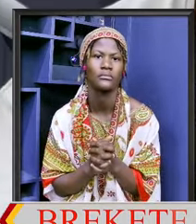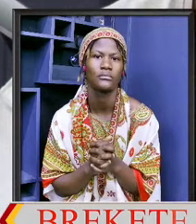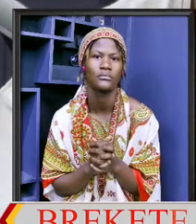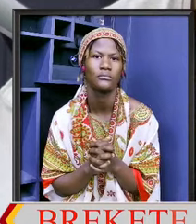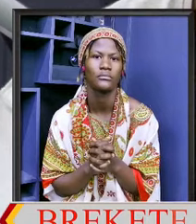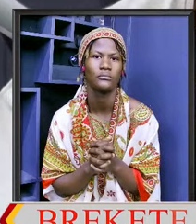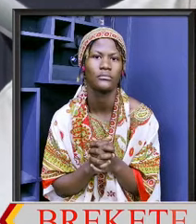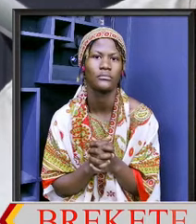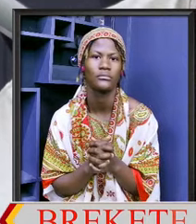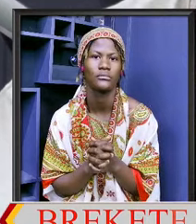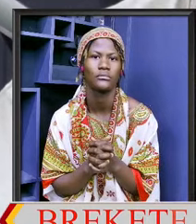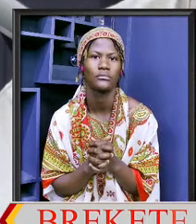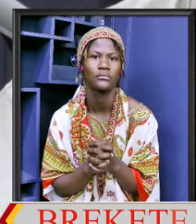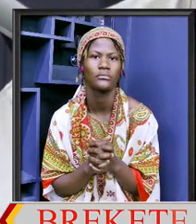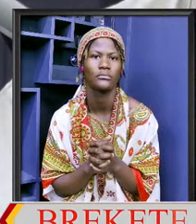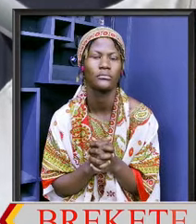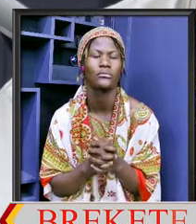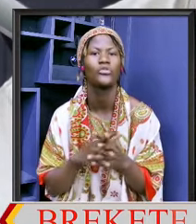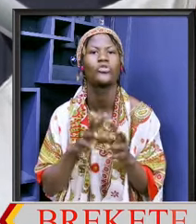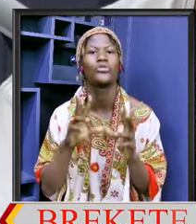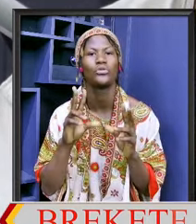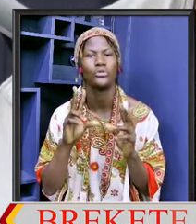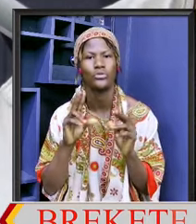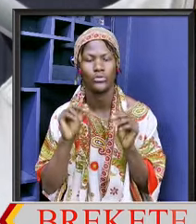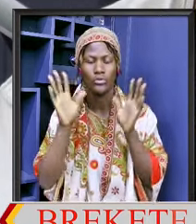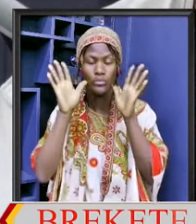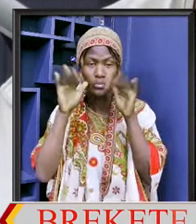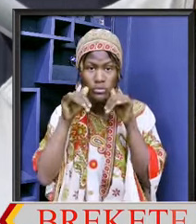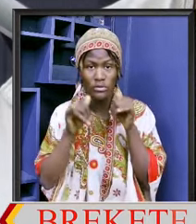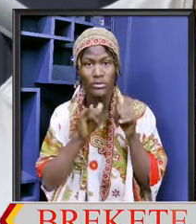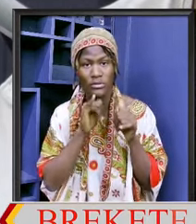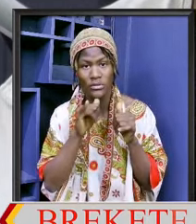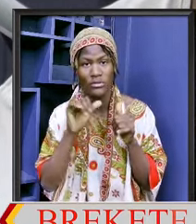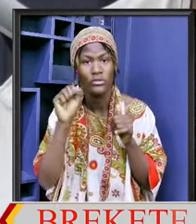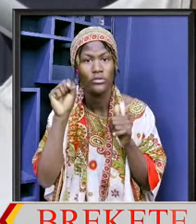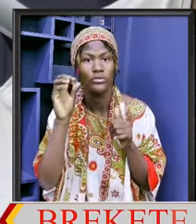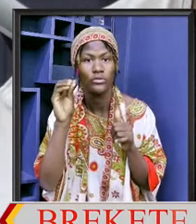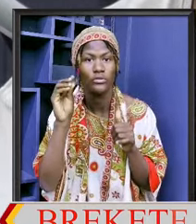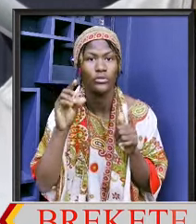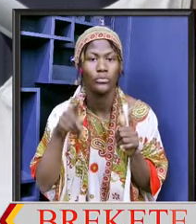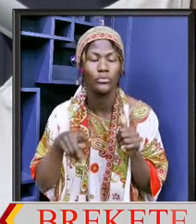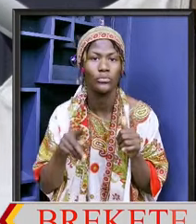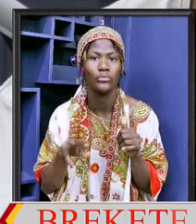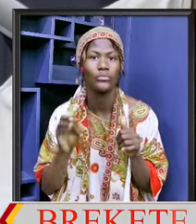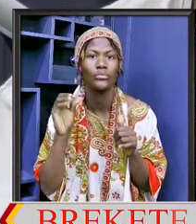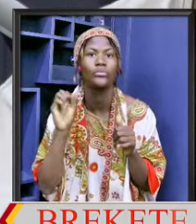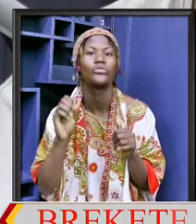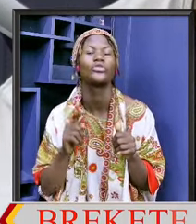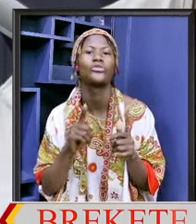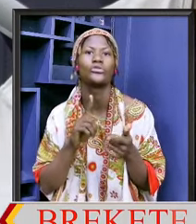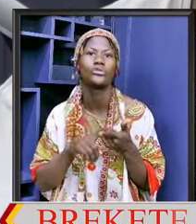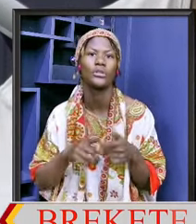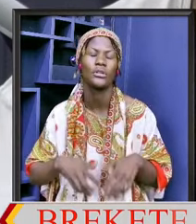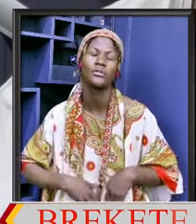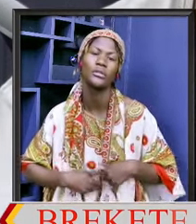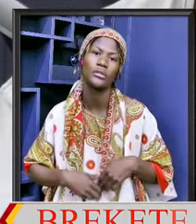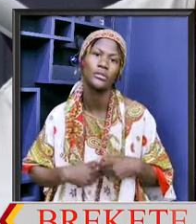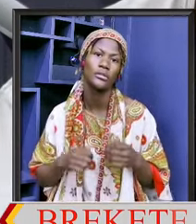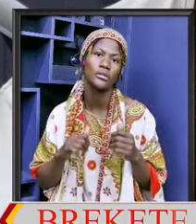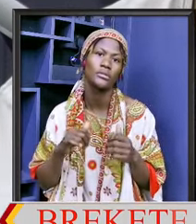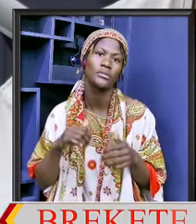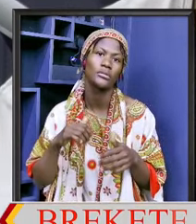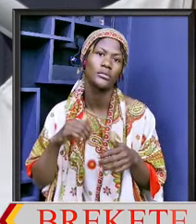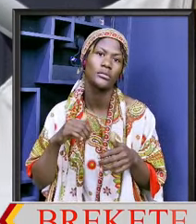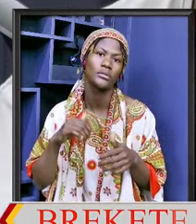Astaghfirullah. And no Muslim is supposed to get angry during the Ramadan period or any other